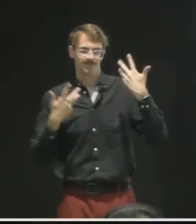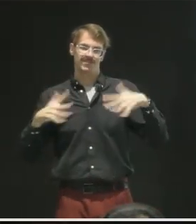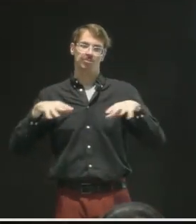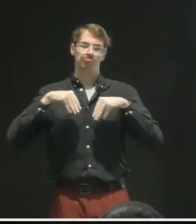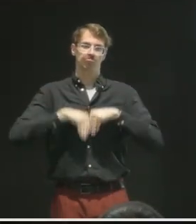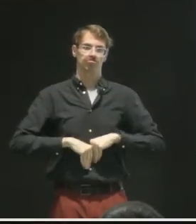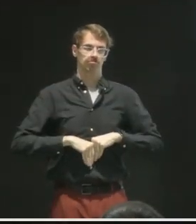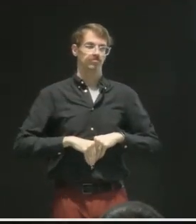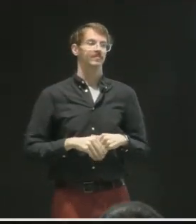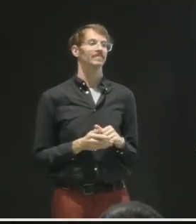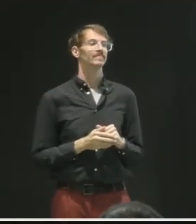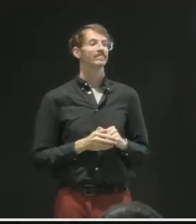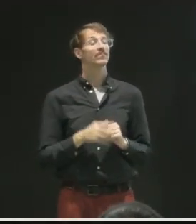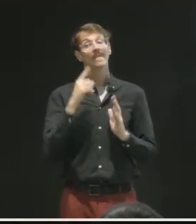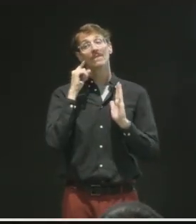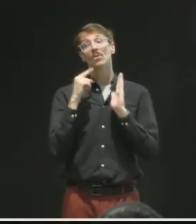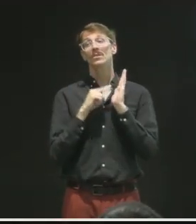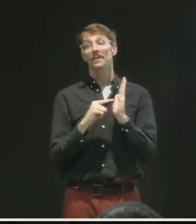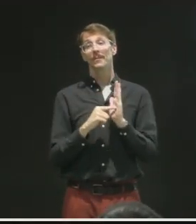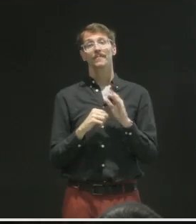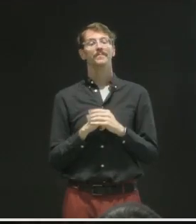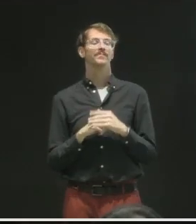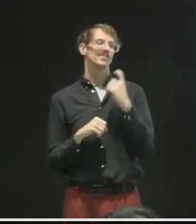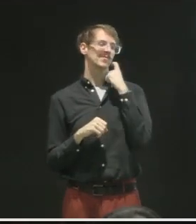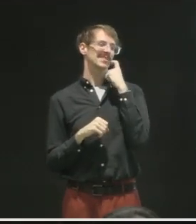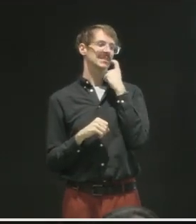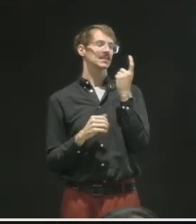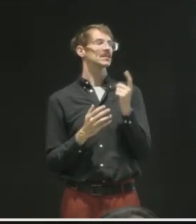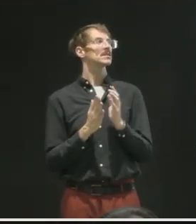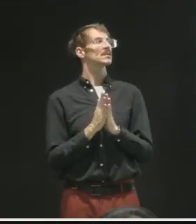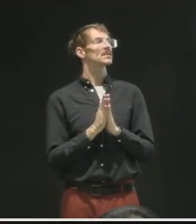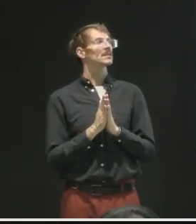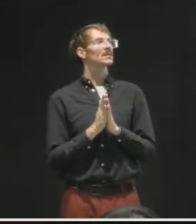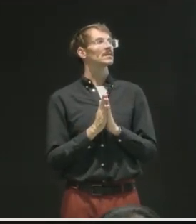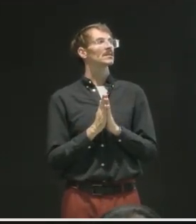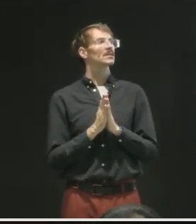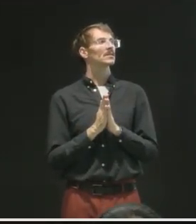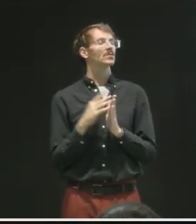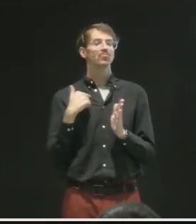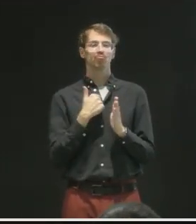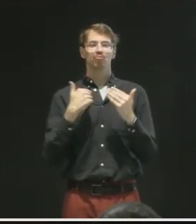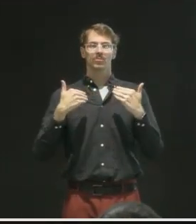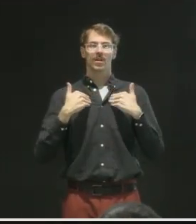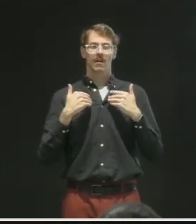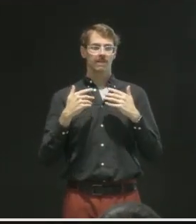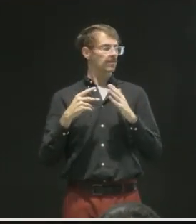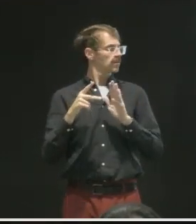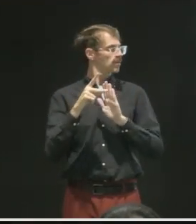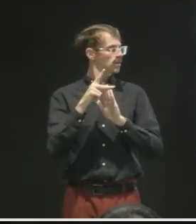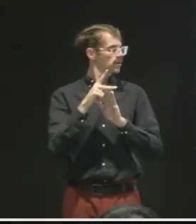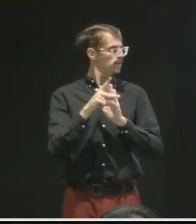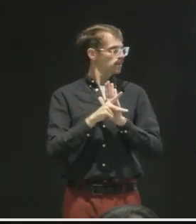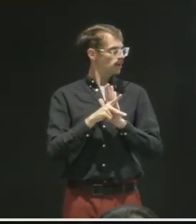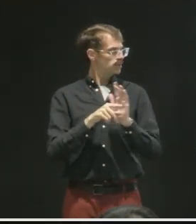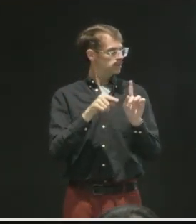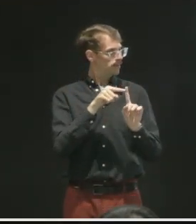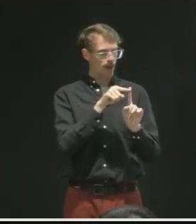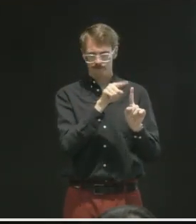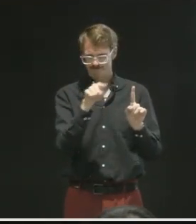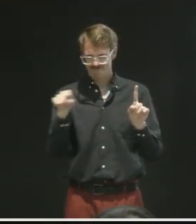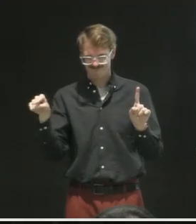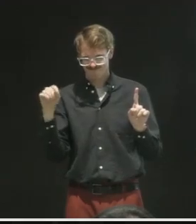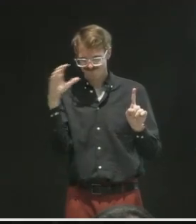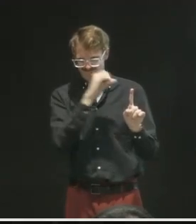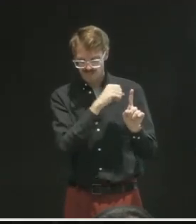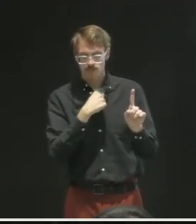So for example, if I look at recent work, our policies on multi-hazard early warning systems, for example, which have been